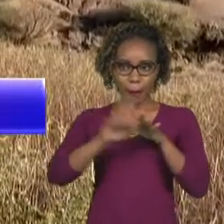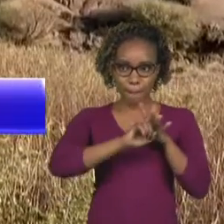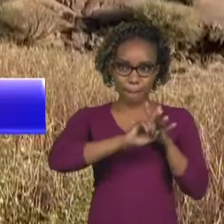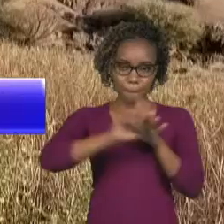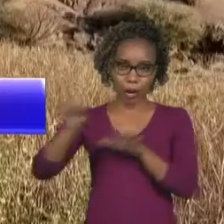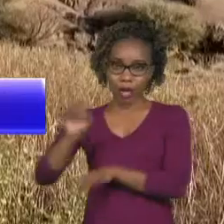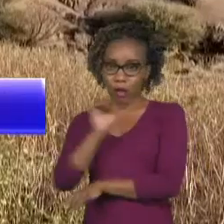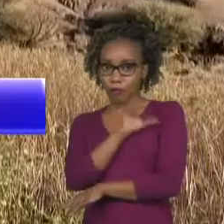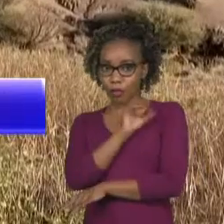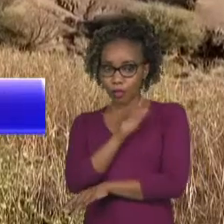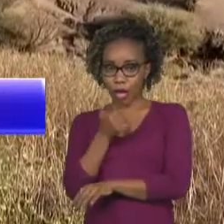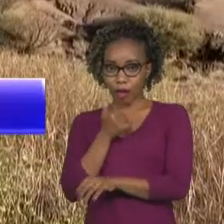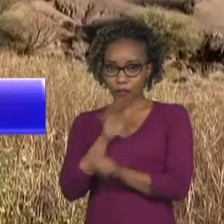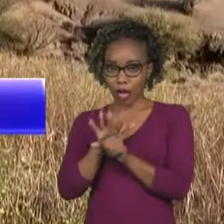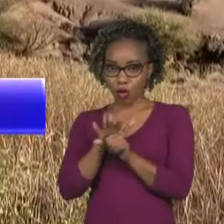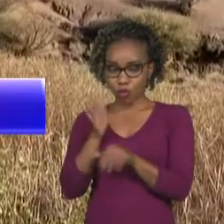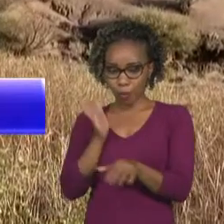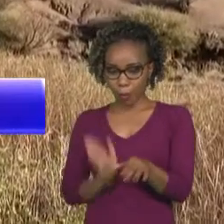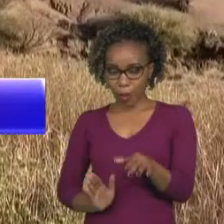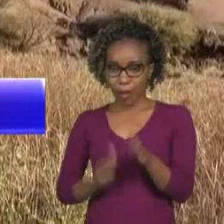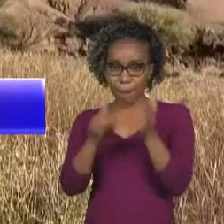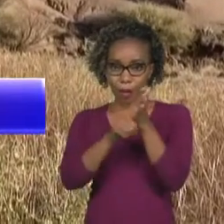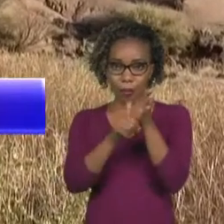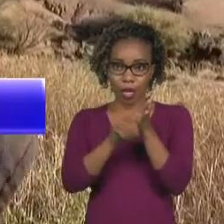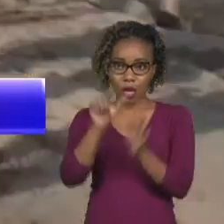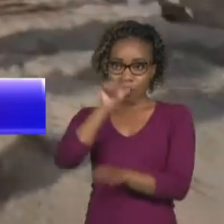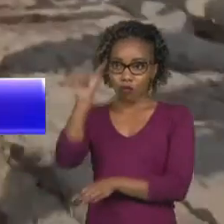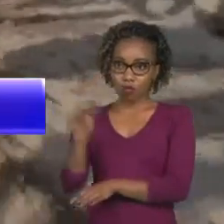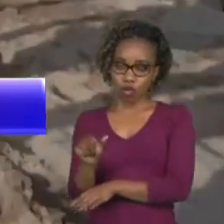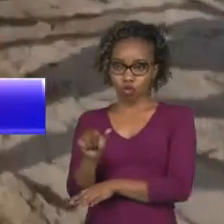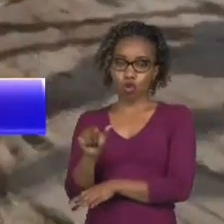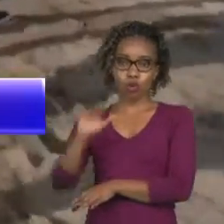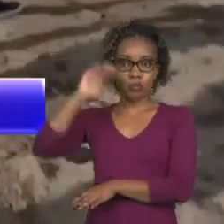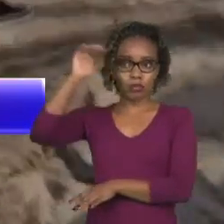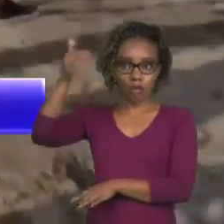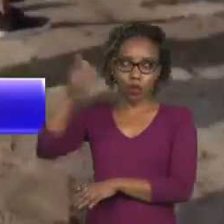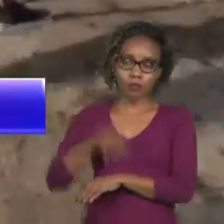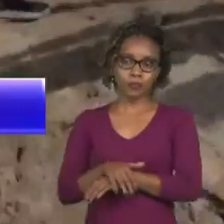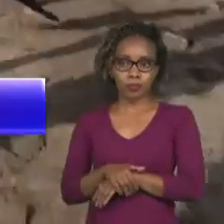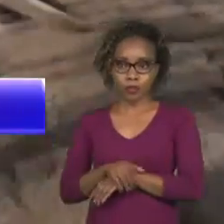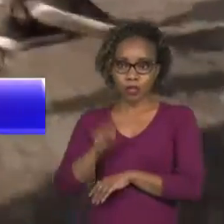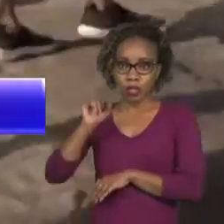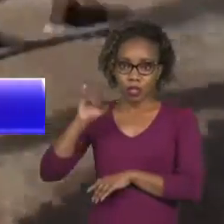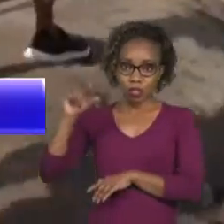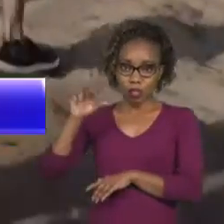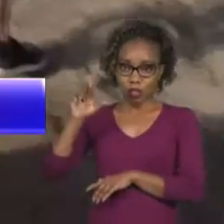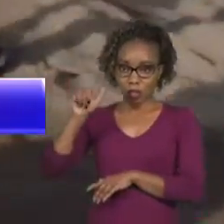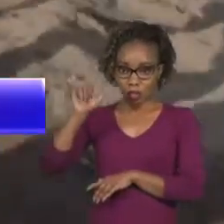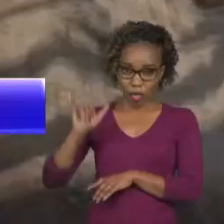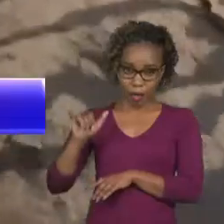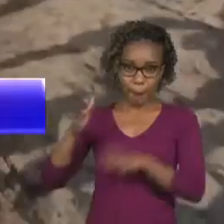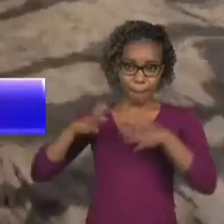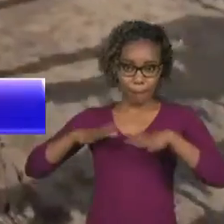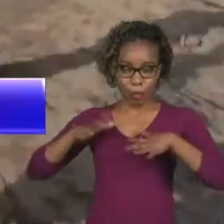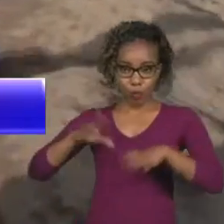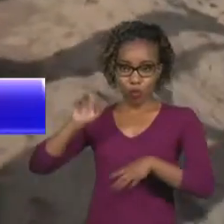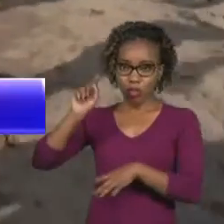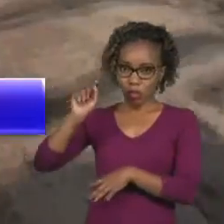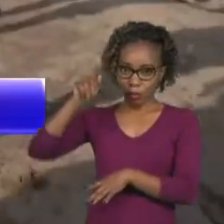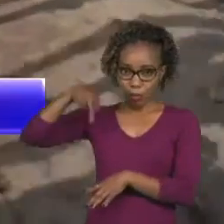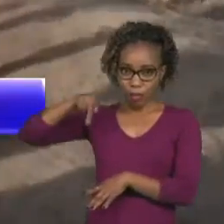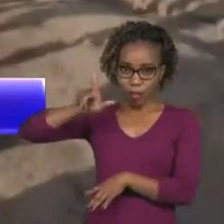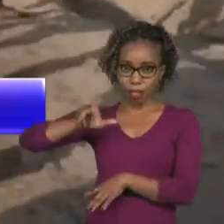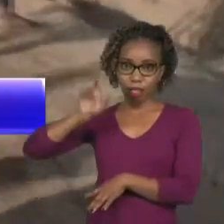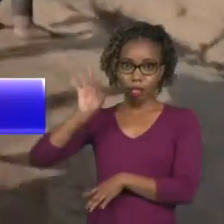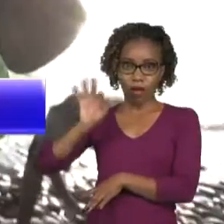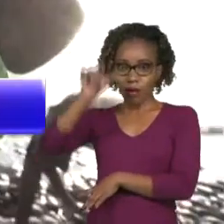raised fears of a humanitarian disaster. The regional capital is the seat of the Tigray People's Liberation Front, TPLF, which